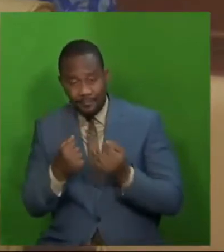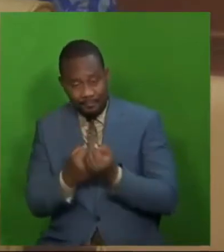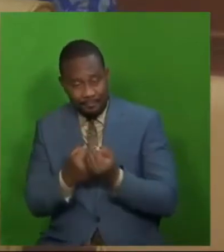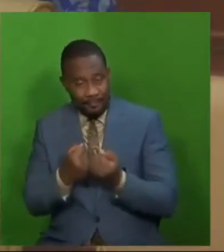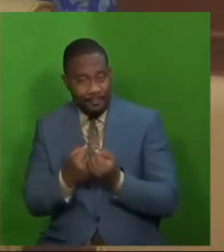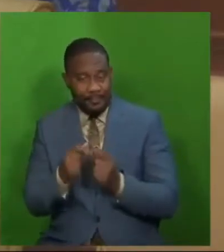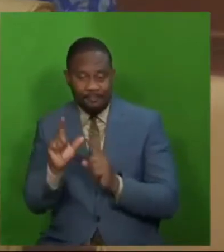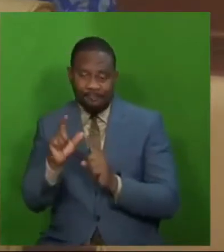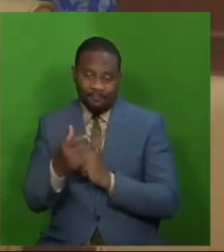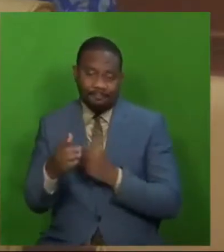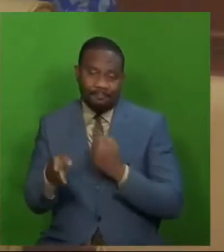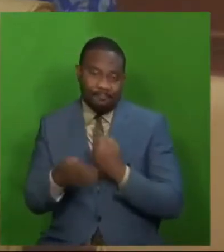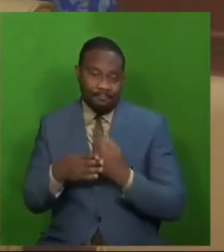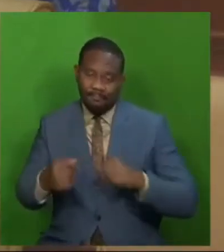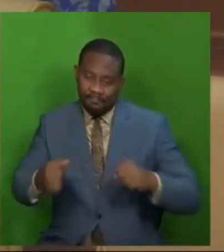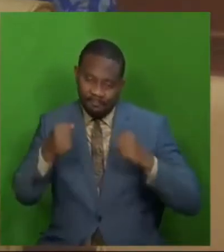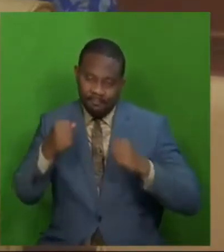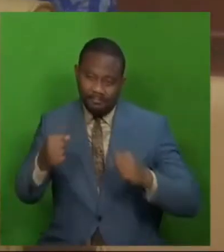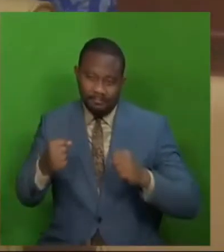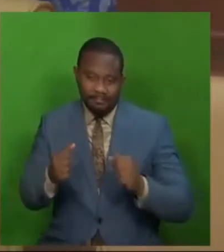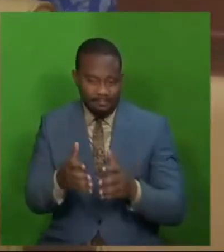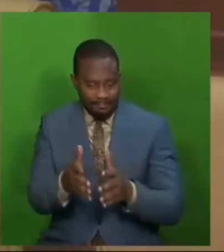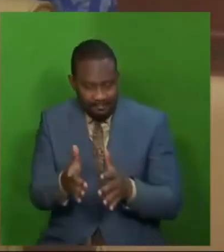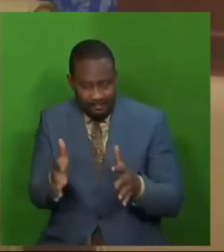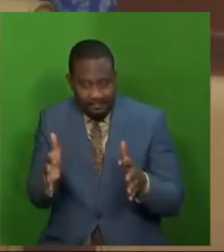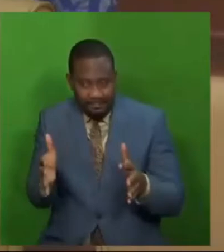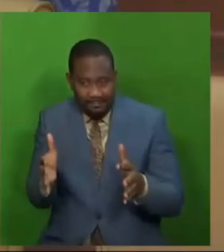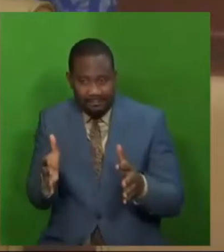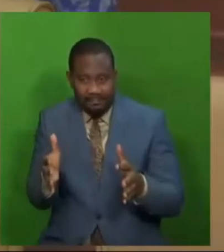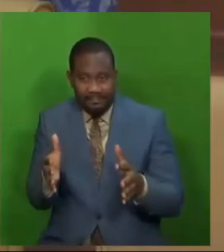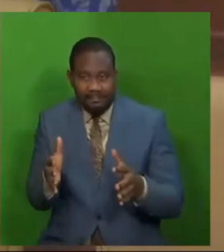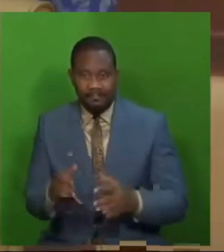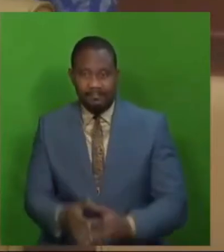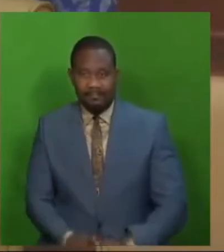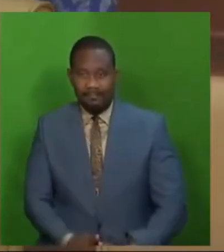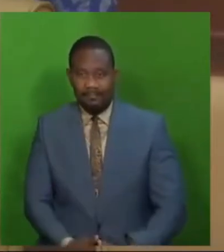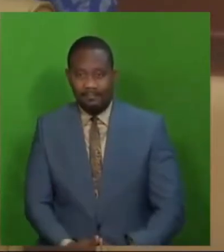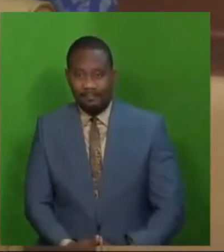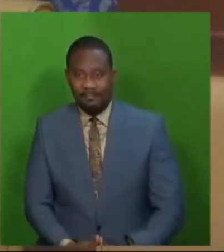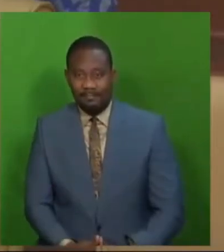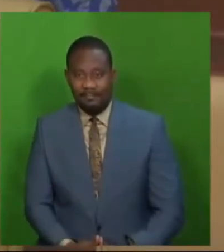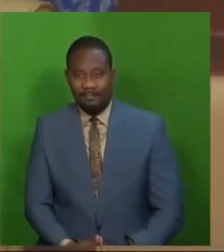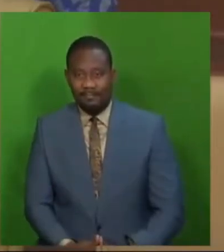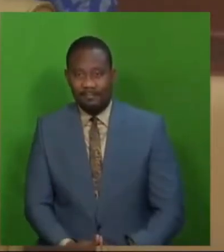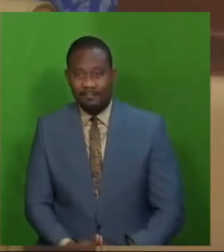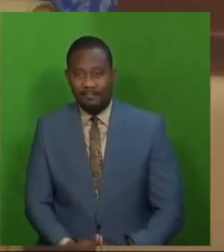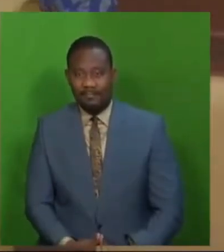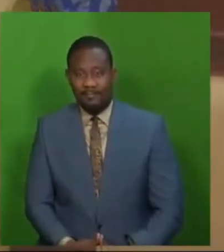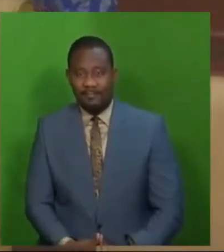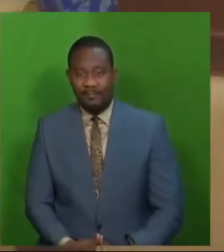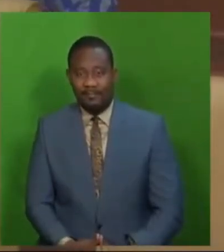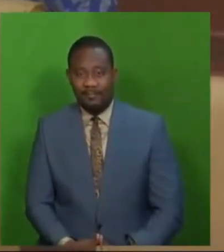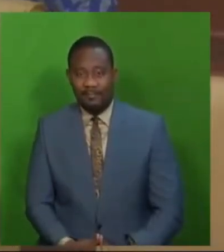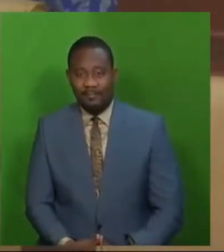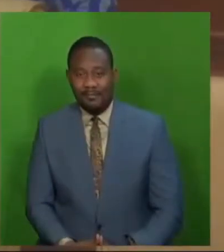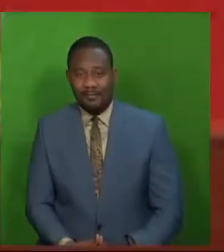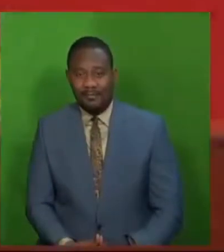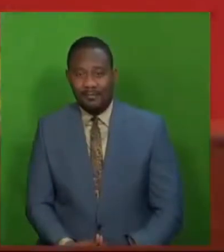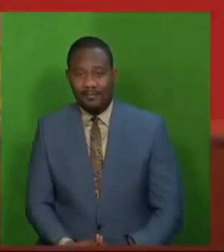banks and let the local banks also grow so that we can improve on the economy. Thank you, Mr. Speaker.